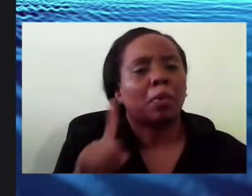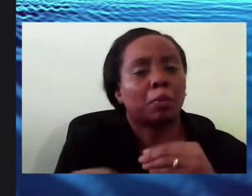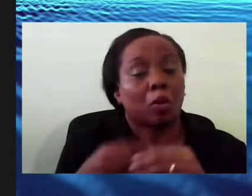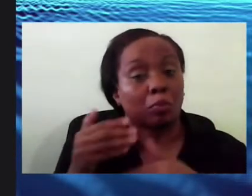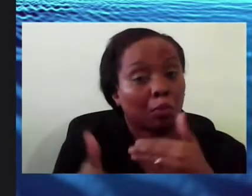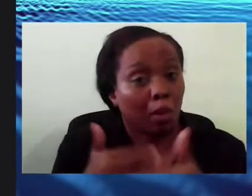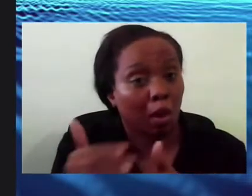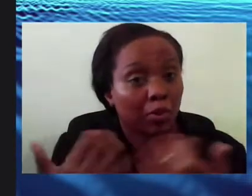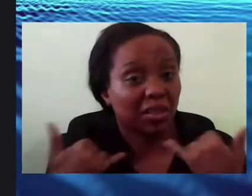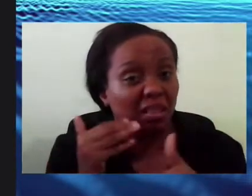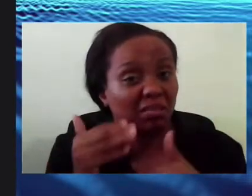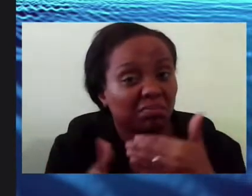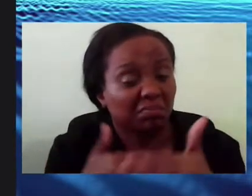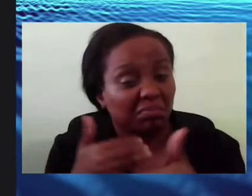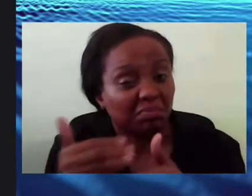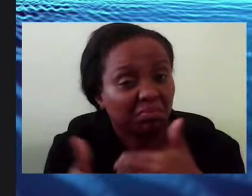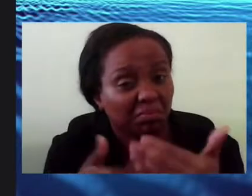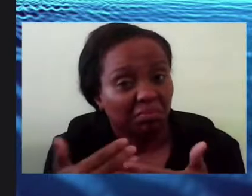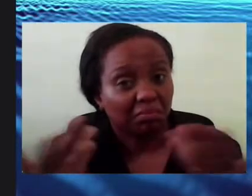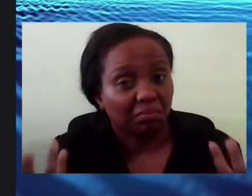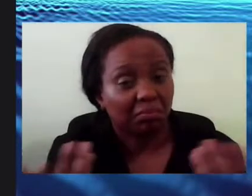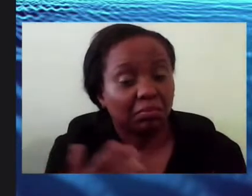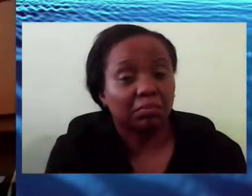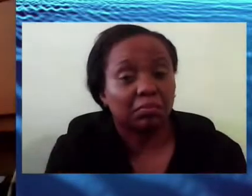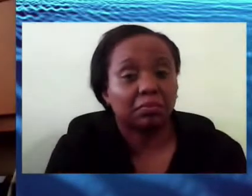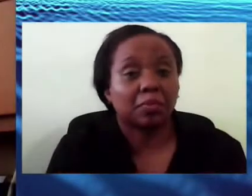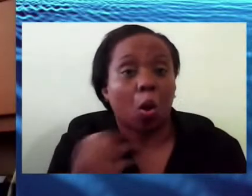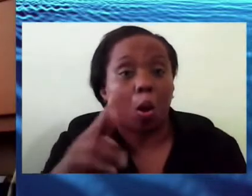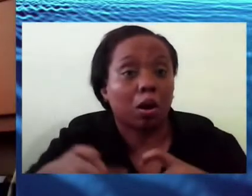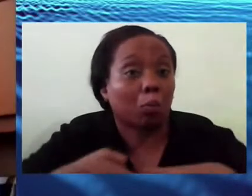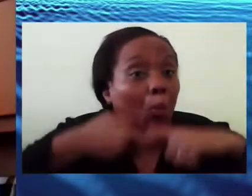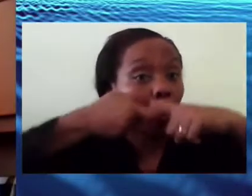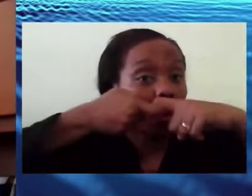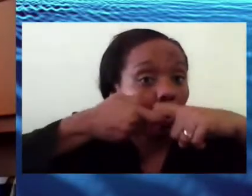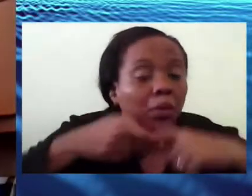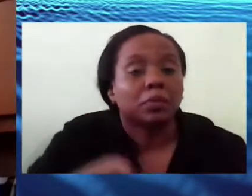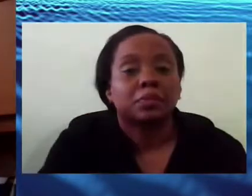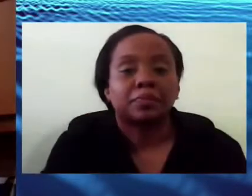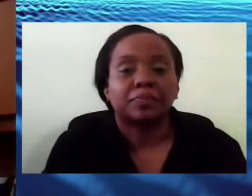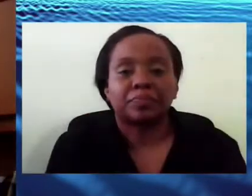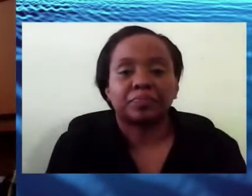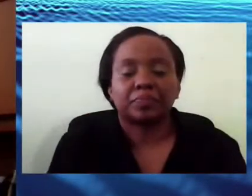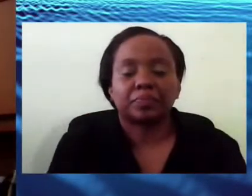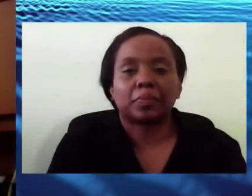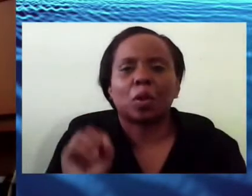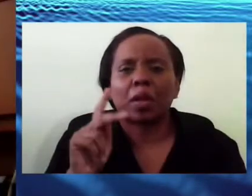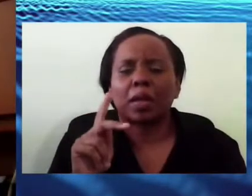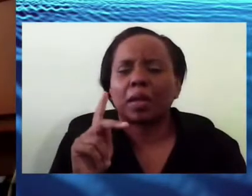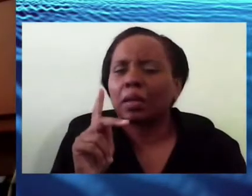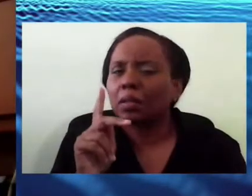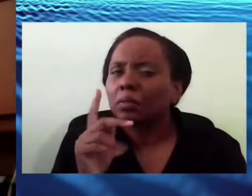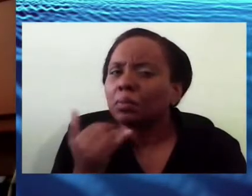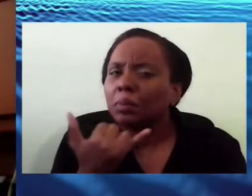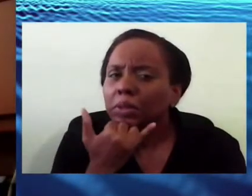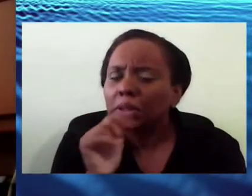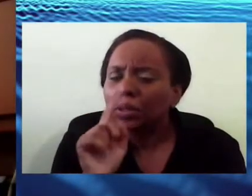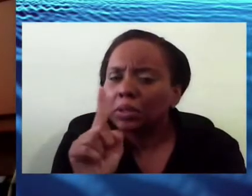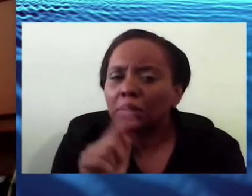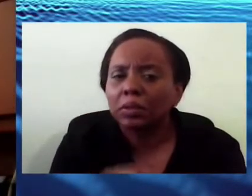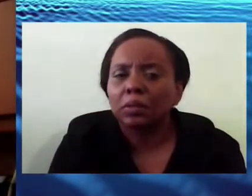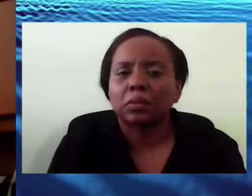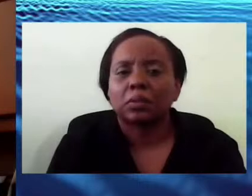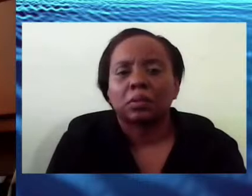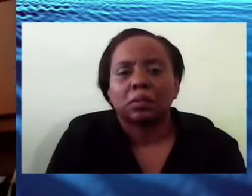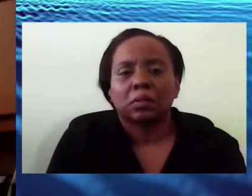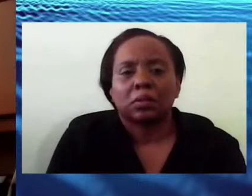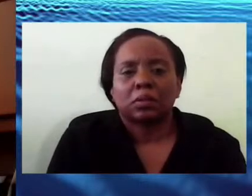is going, or if it's on hold temporarily? So Wendy, just a slight correction. There has been absolutely no